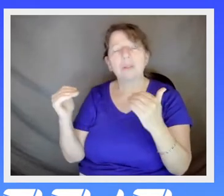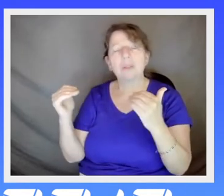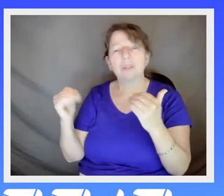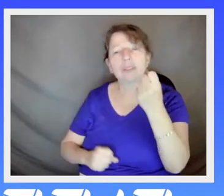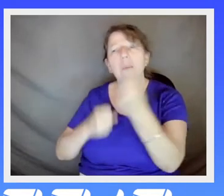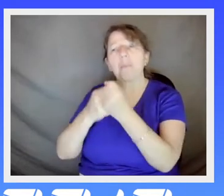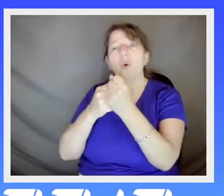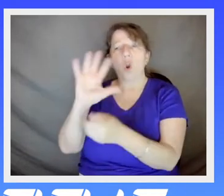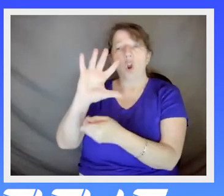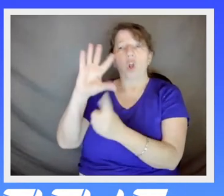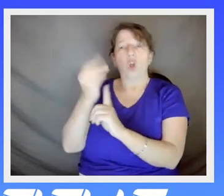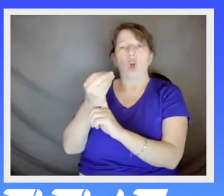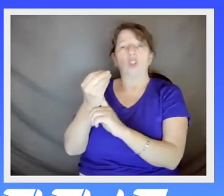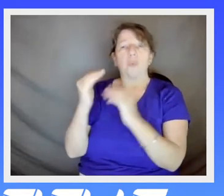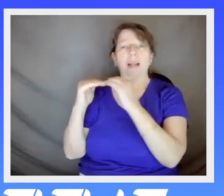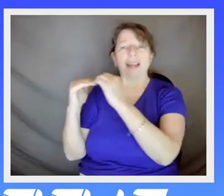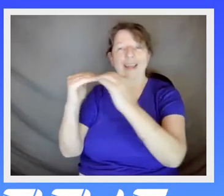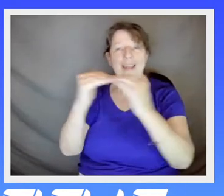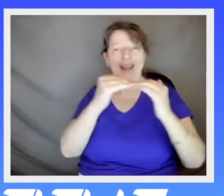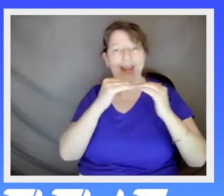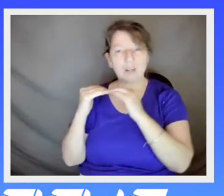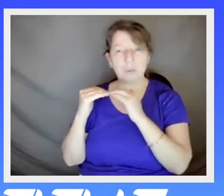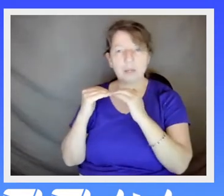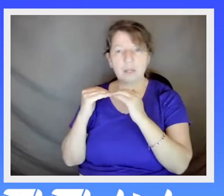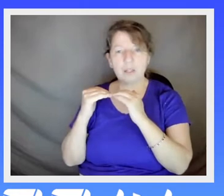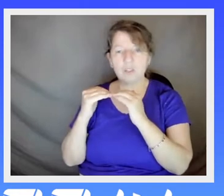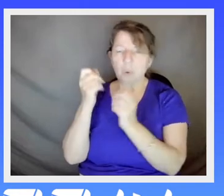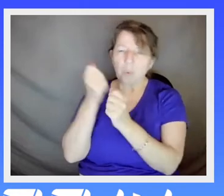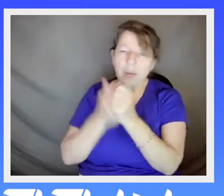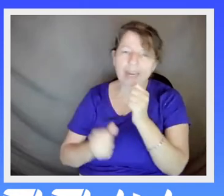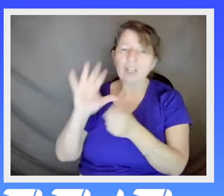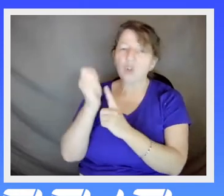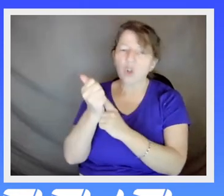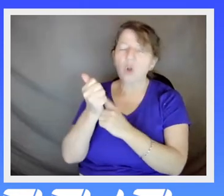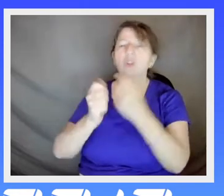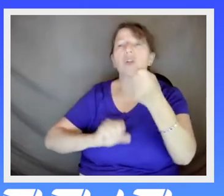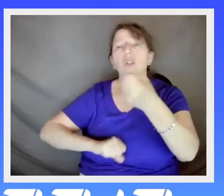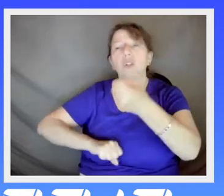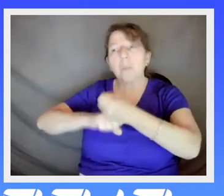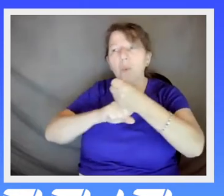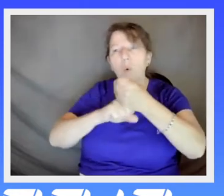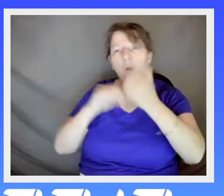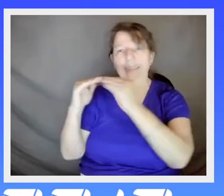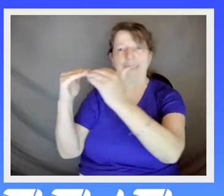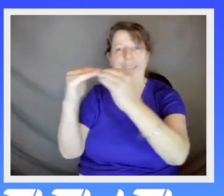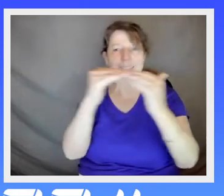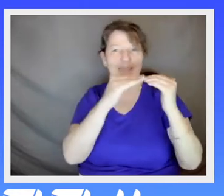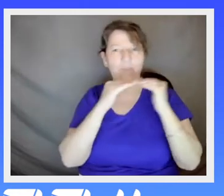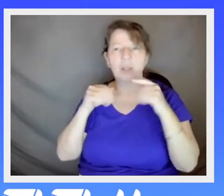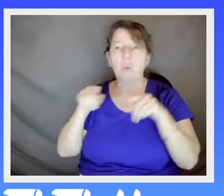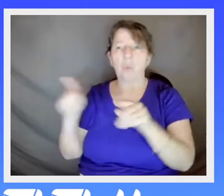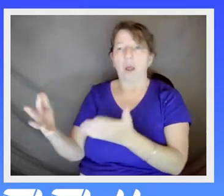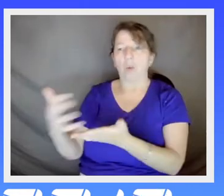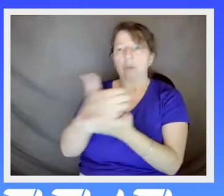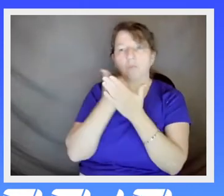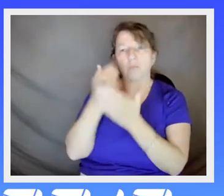that we give equal weight to all kinds of cultural expressions as we raise this money and invest in Boston.